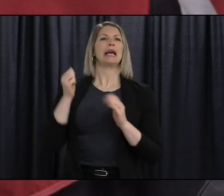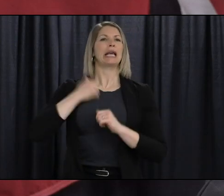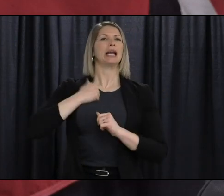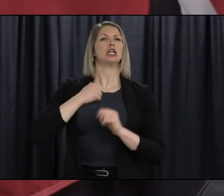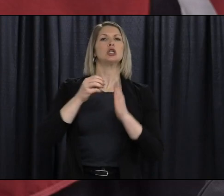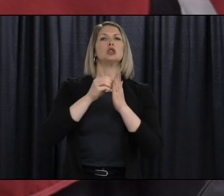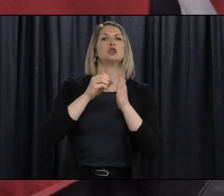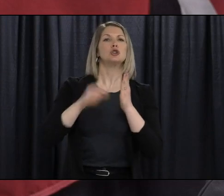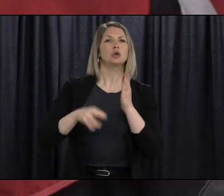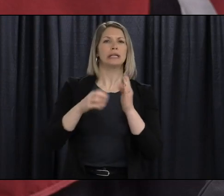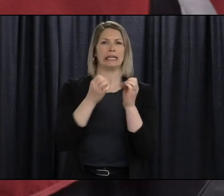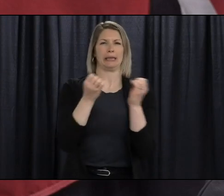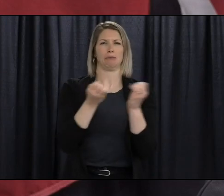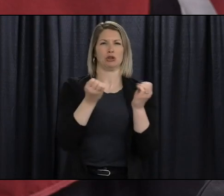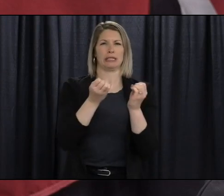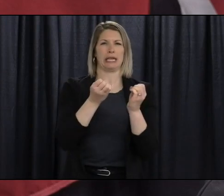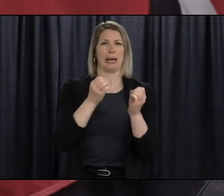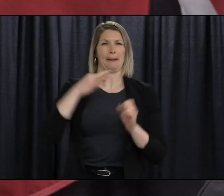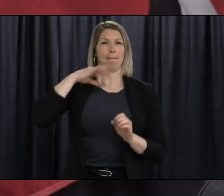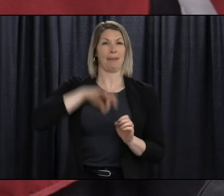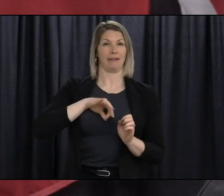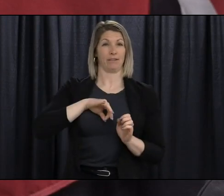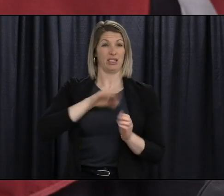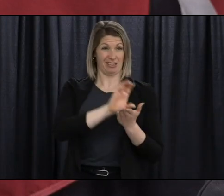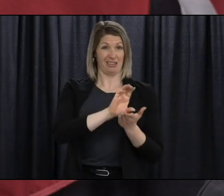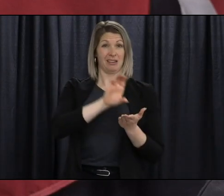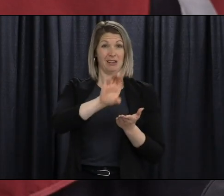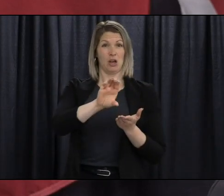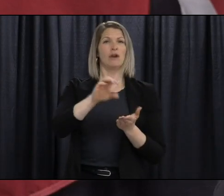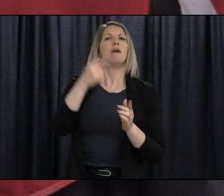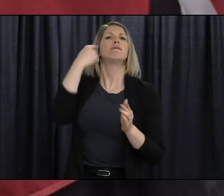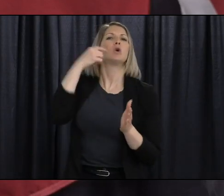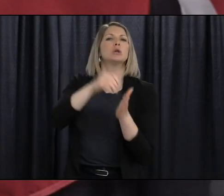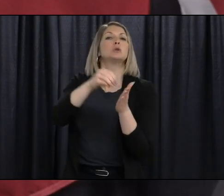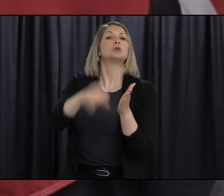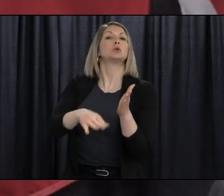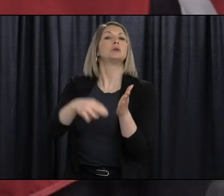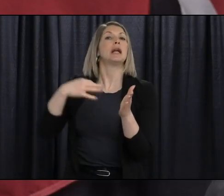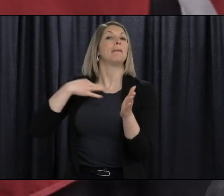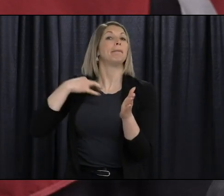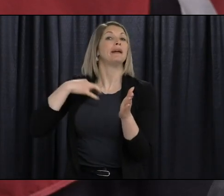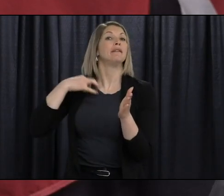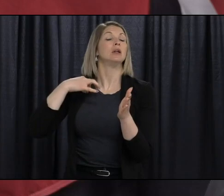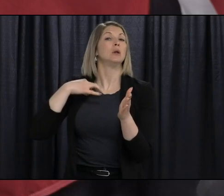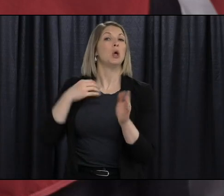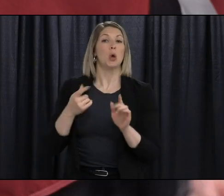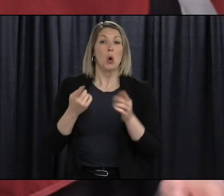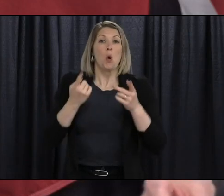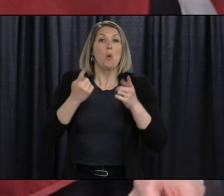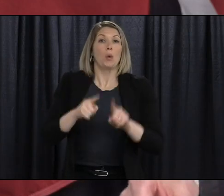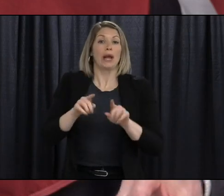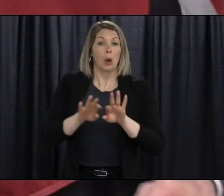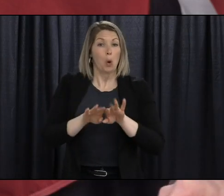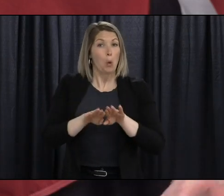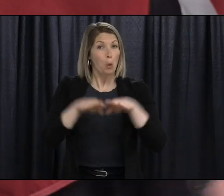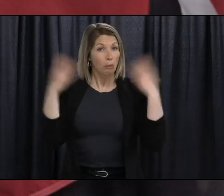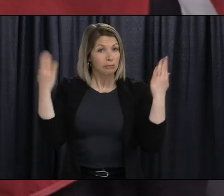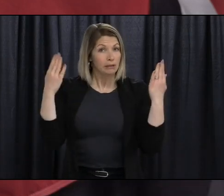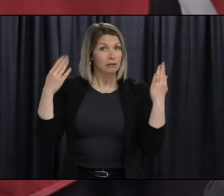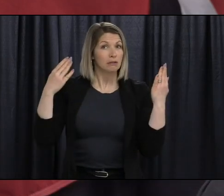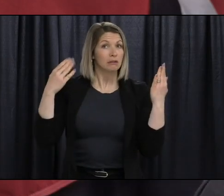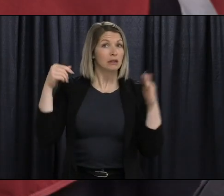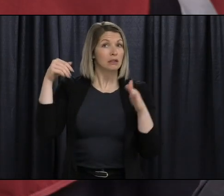update you and say that the applications for this particular benefit for students will be open on Friday of this week. That's May